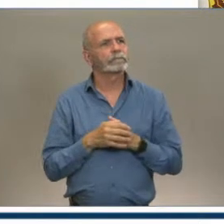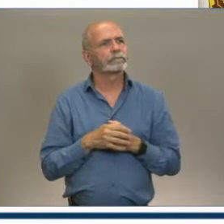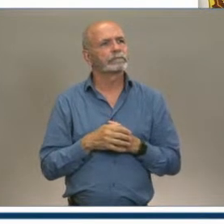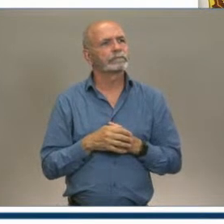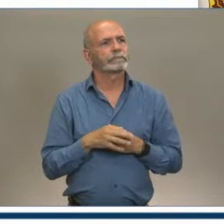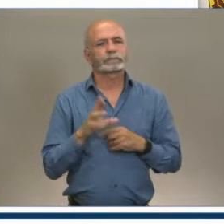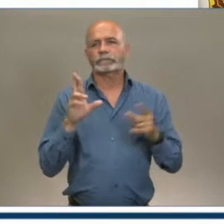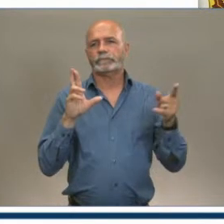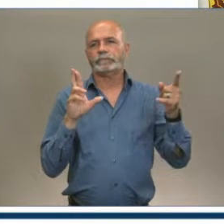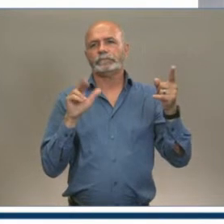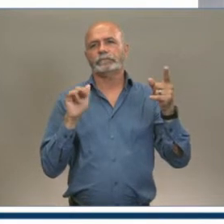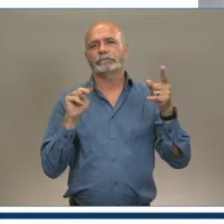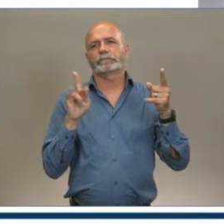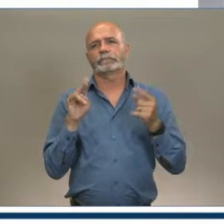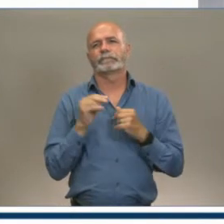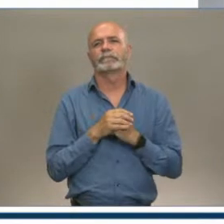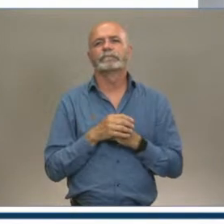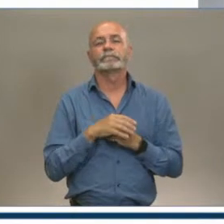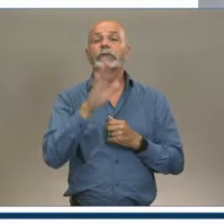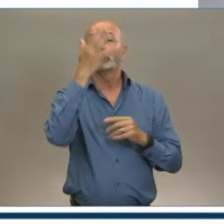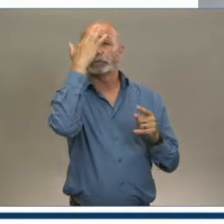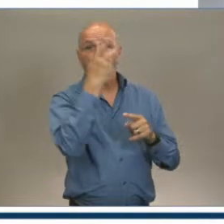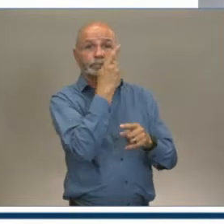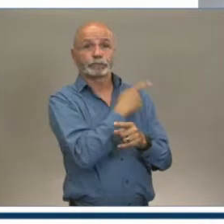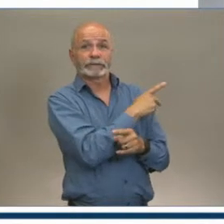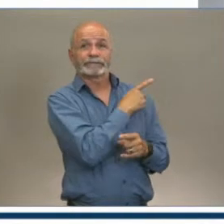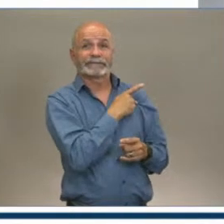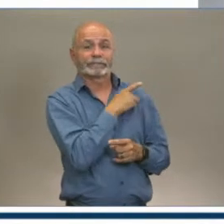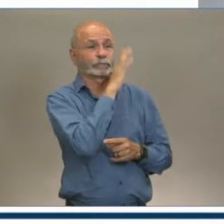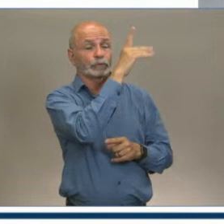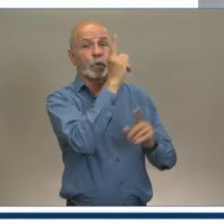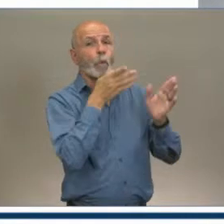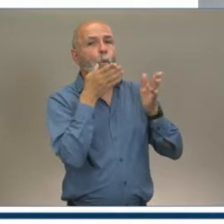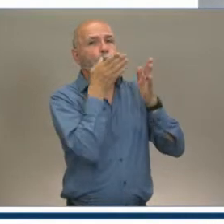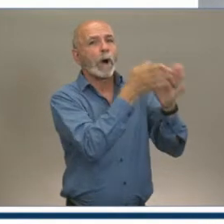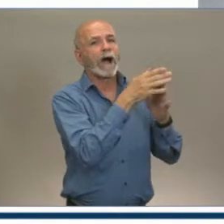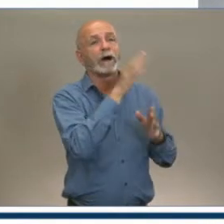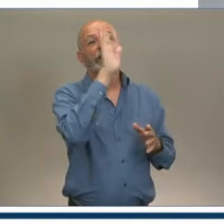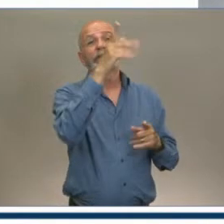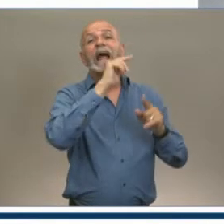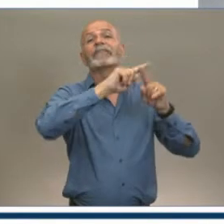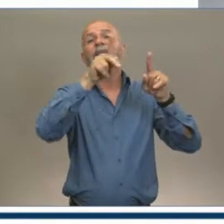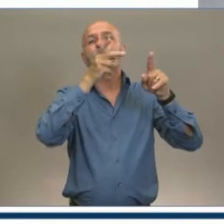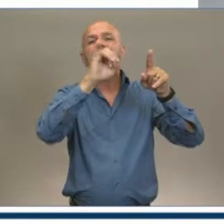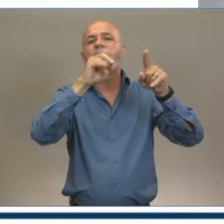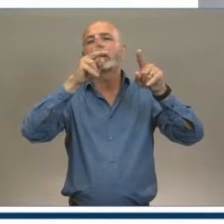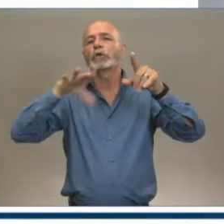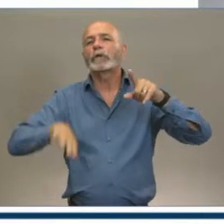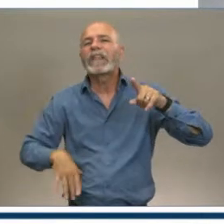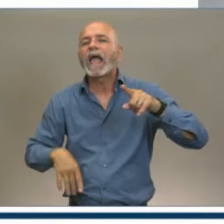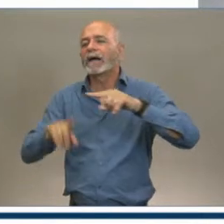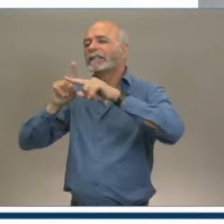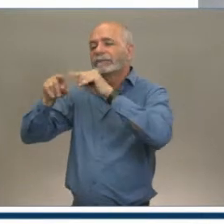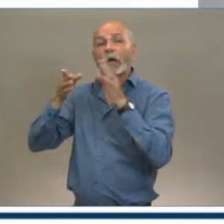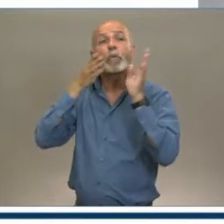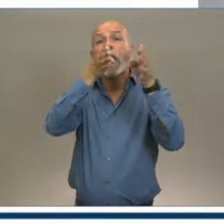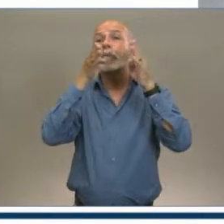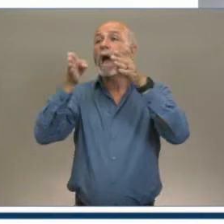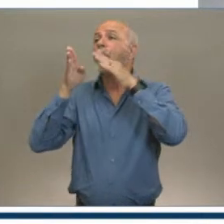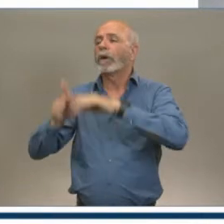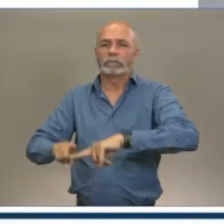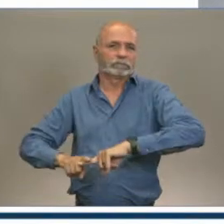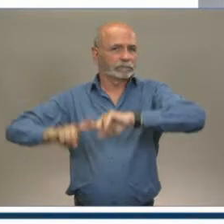There's different provinces are working on different approaches to this, and not everybody uses the same system. We have the Can